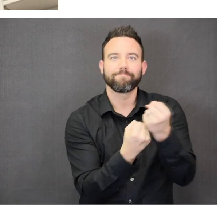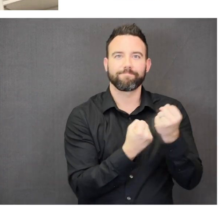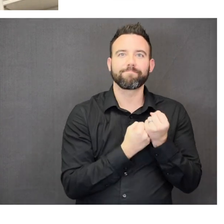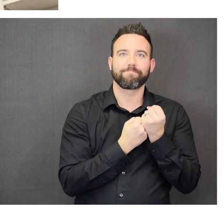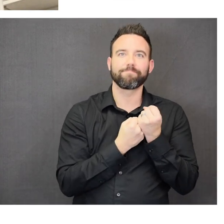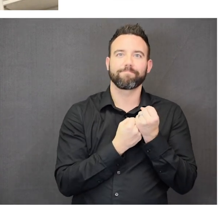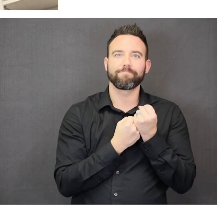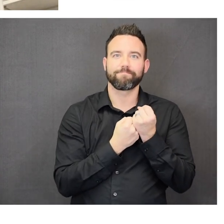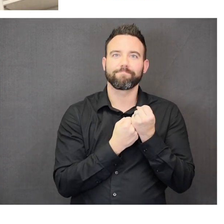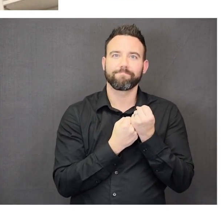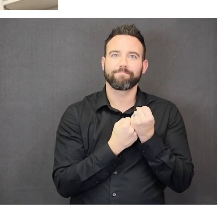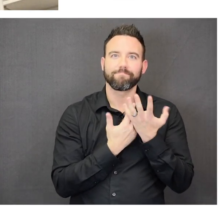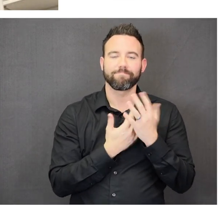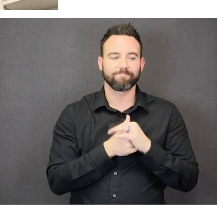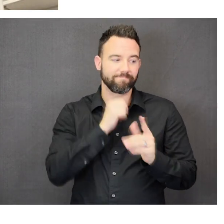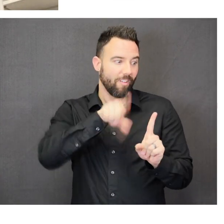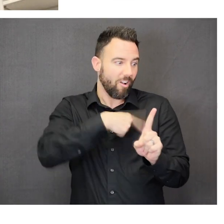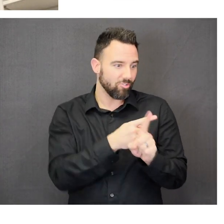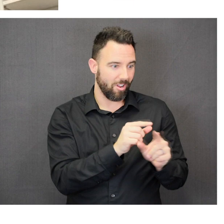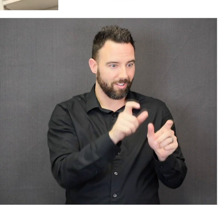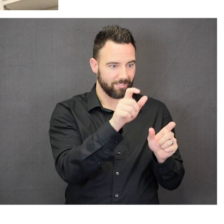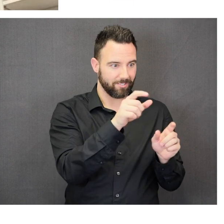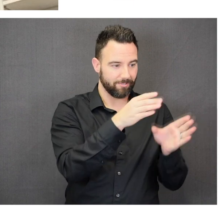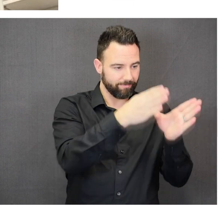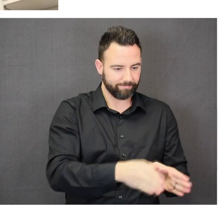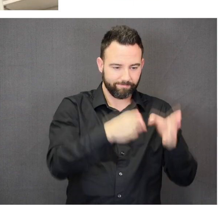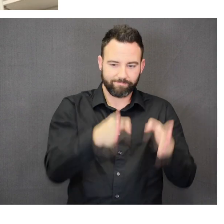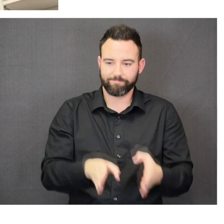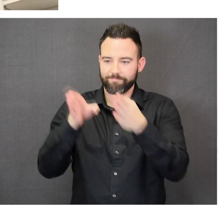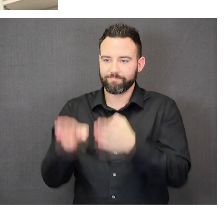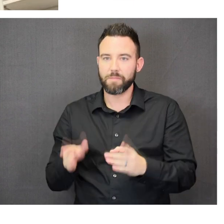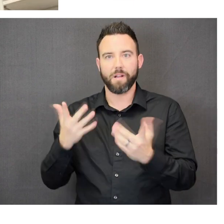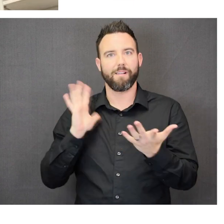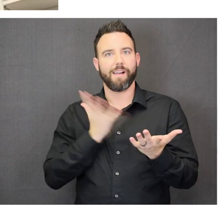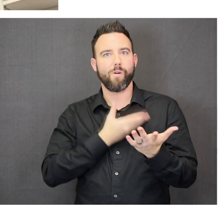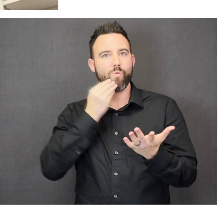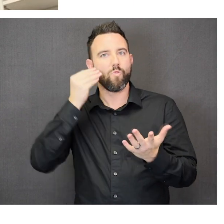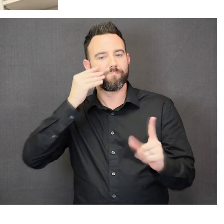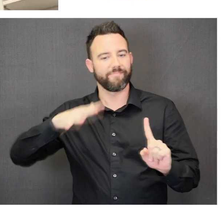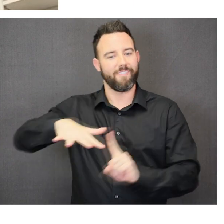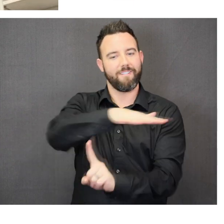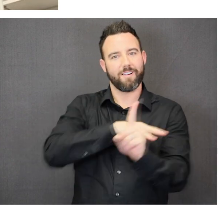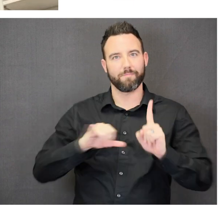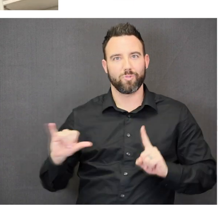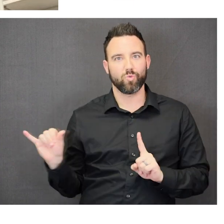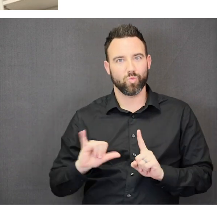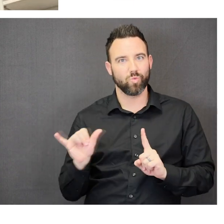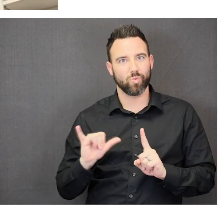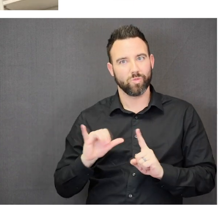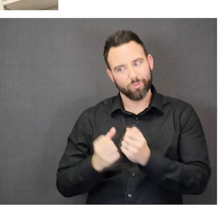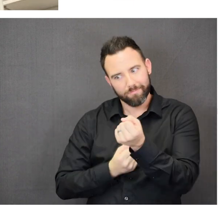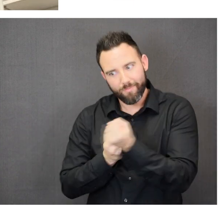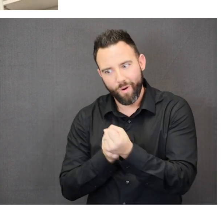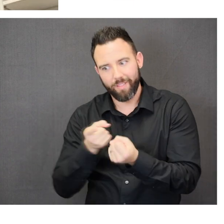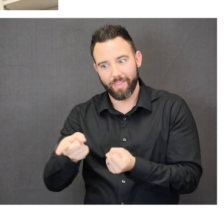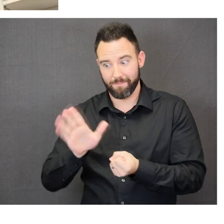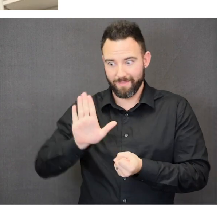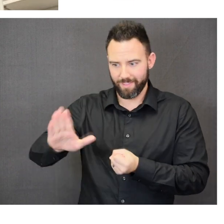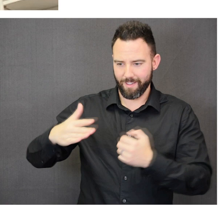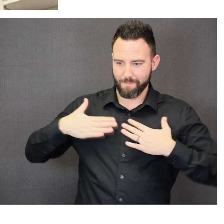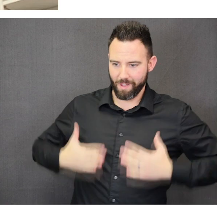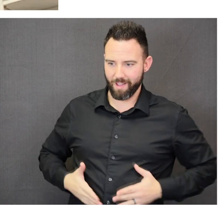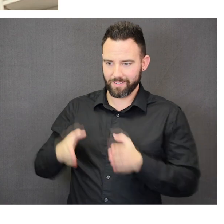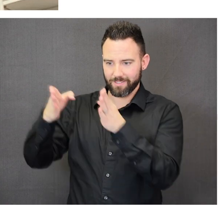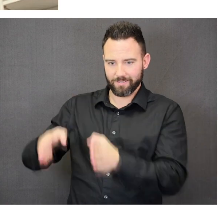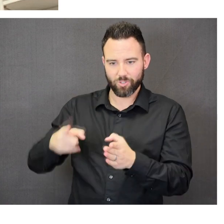Sometimes just being who we are, and then also are there proactive things that we can do in the environment and to them and with them to help